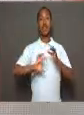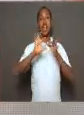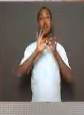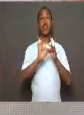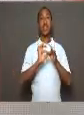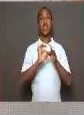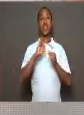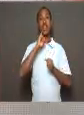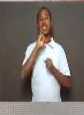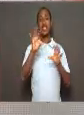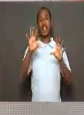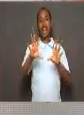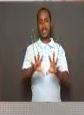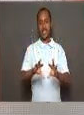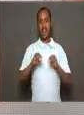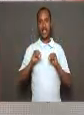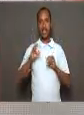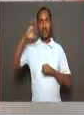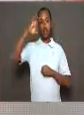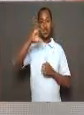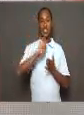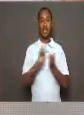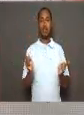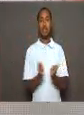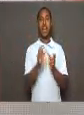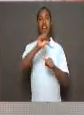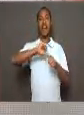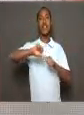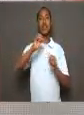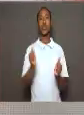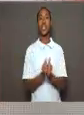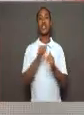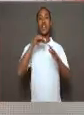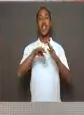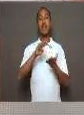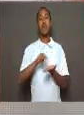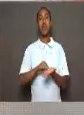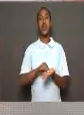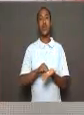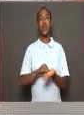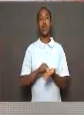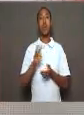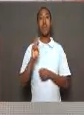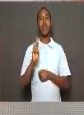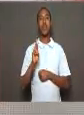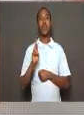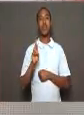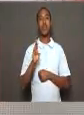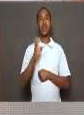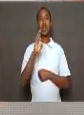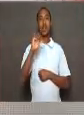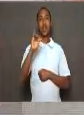bonding is the attractive force that binds atoms together in a molecule, or a